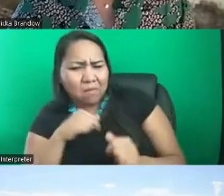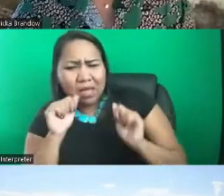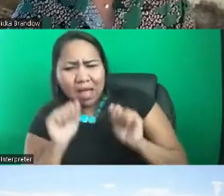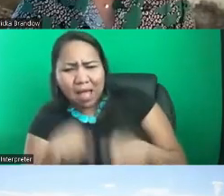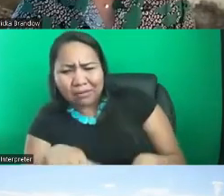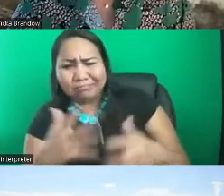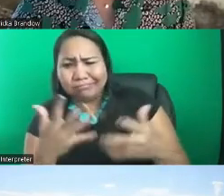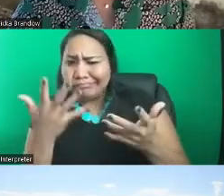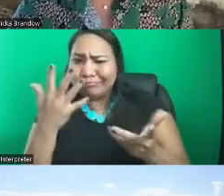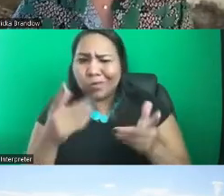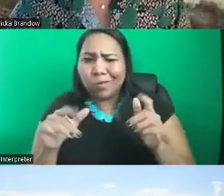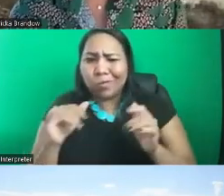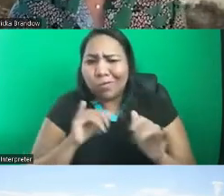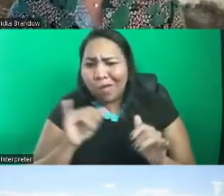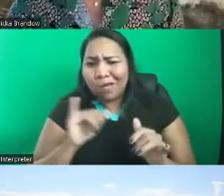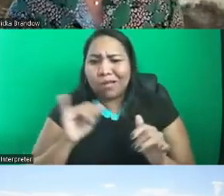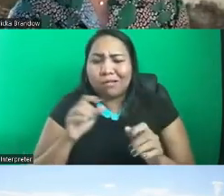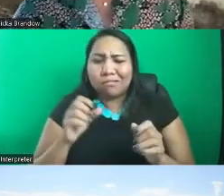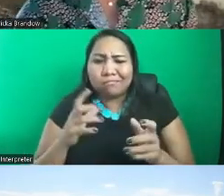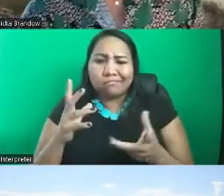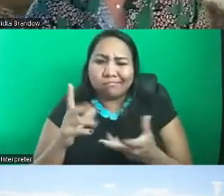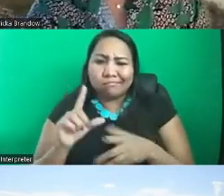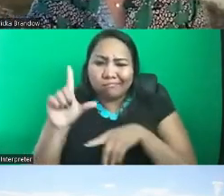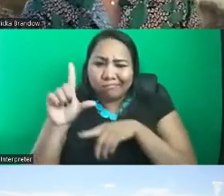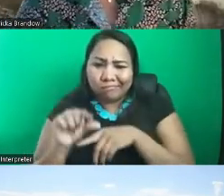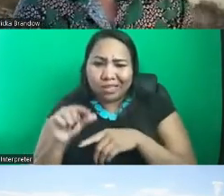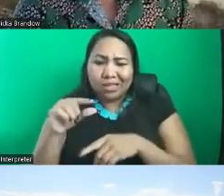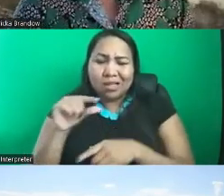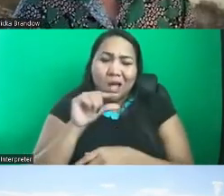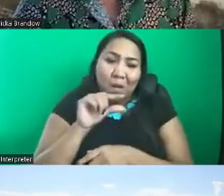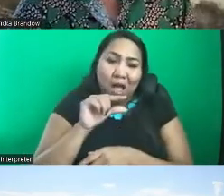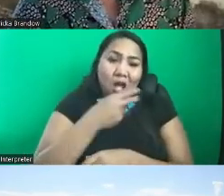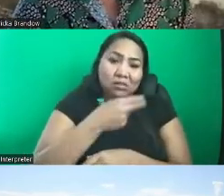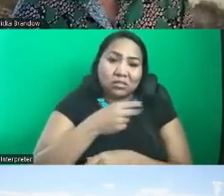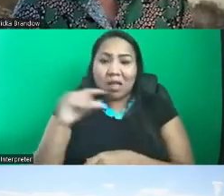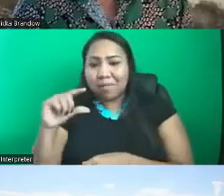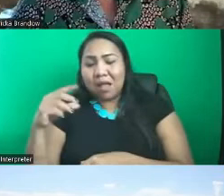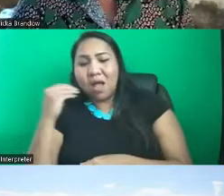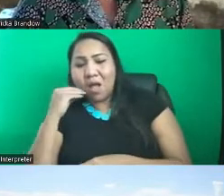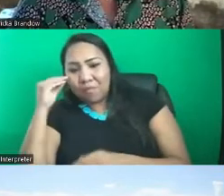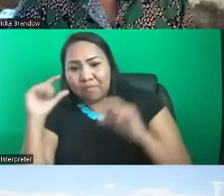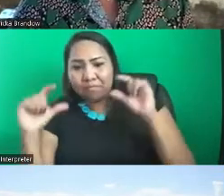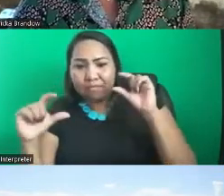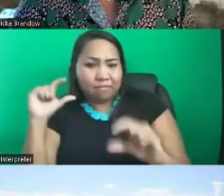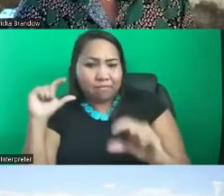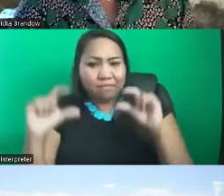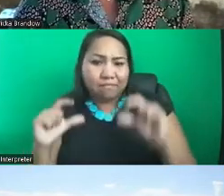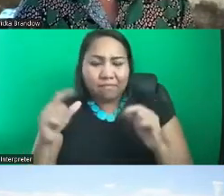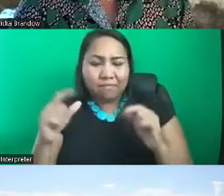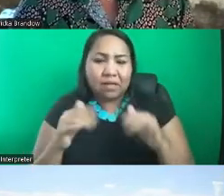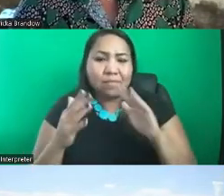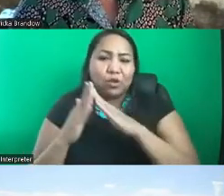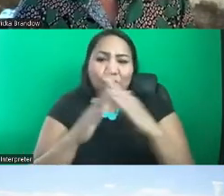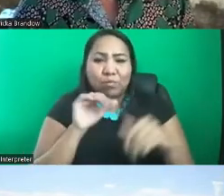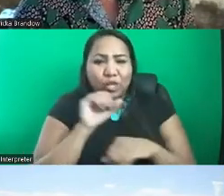lowercase h home environments. So again, this is community work. Can we go to the next slide, please?